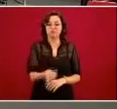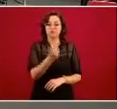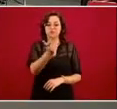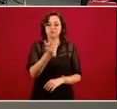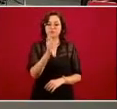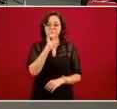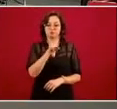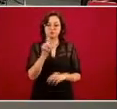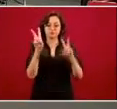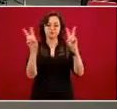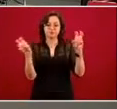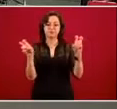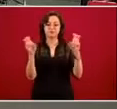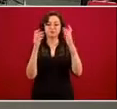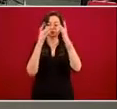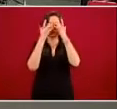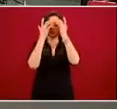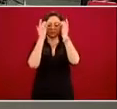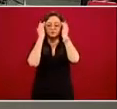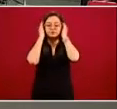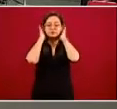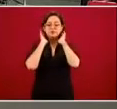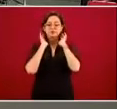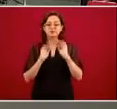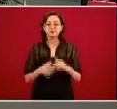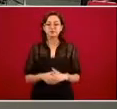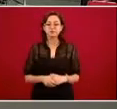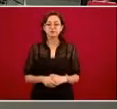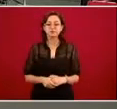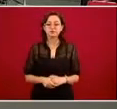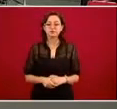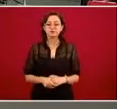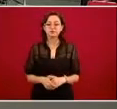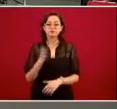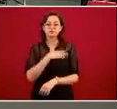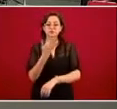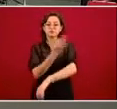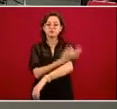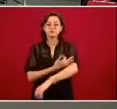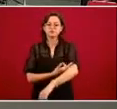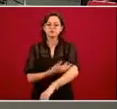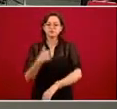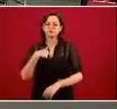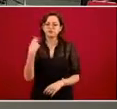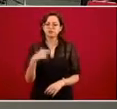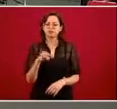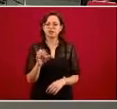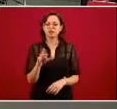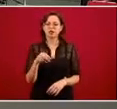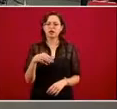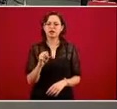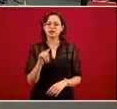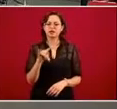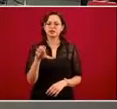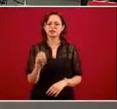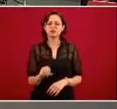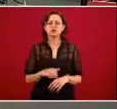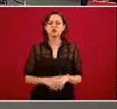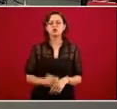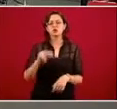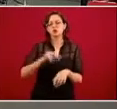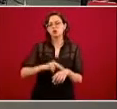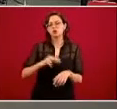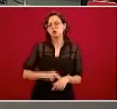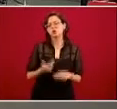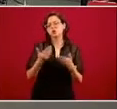All right, next question. We have 2 minutes left. Thank you, Ernesto Ledesma from